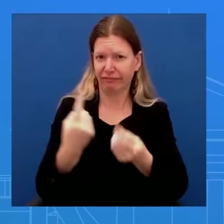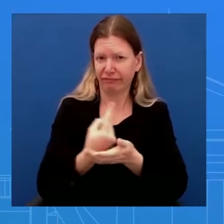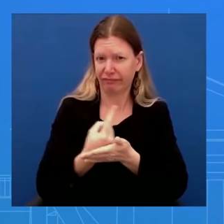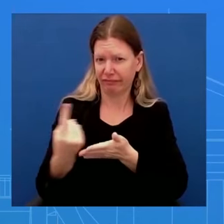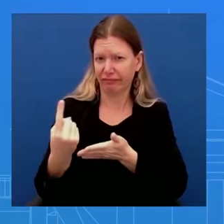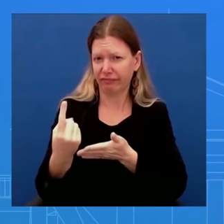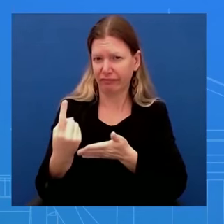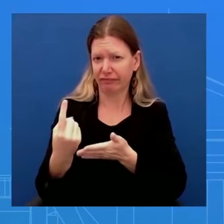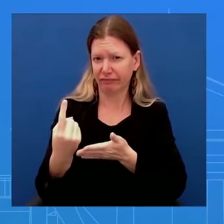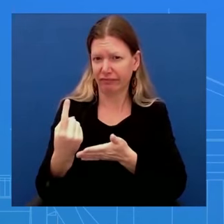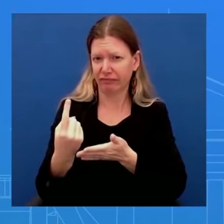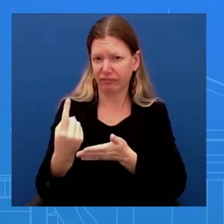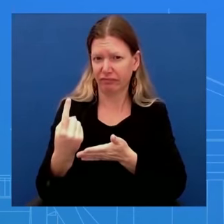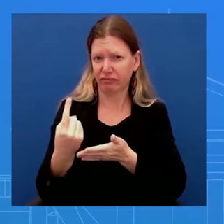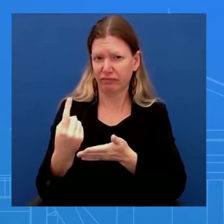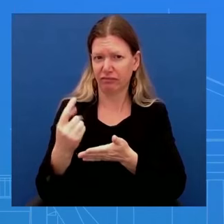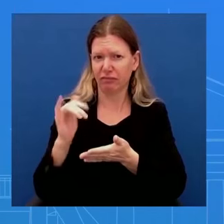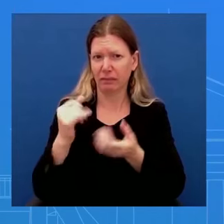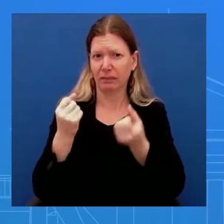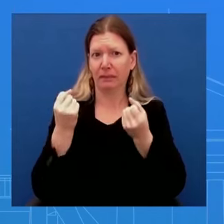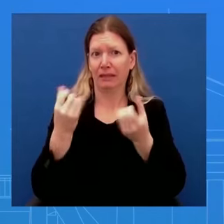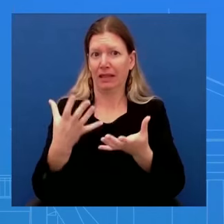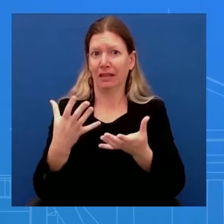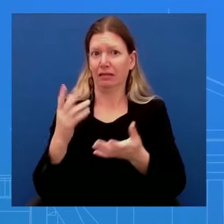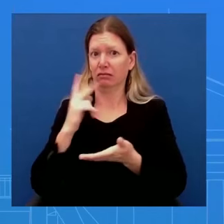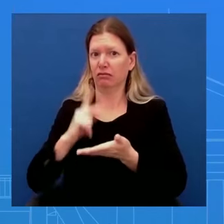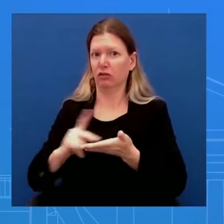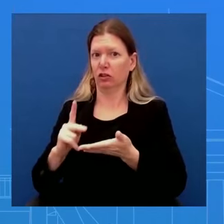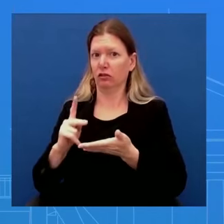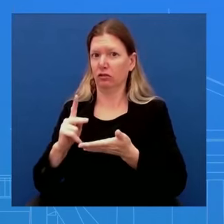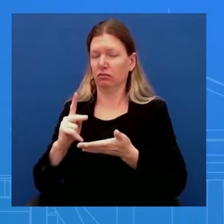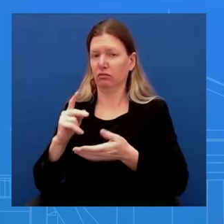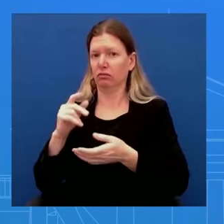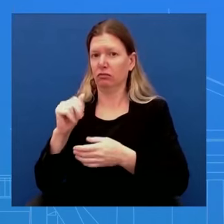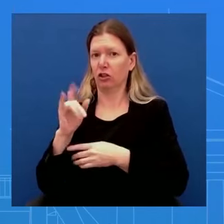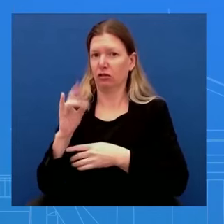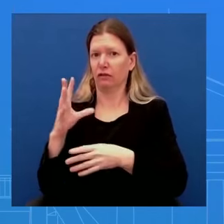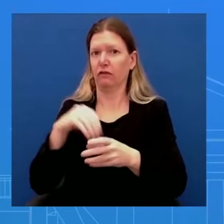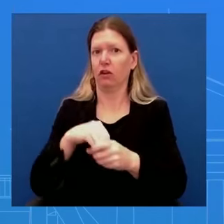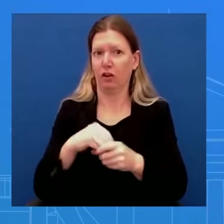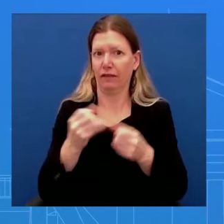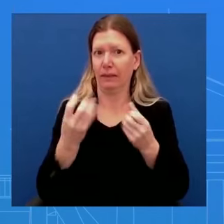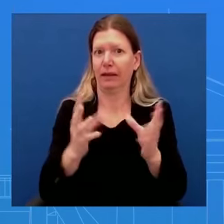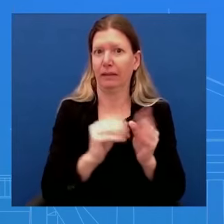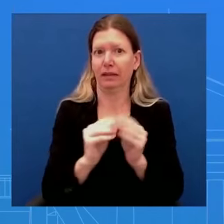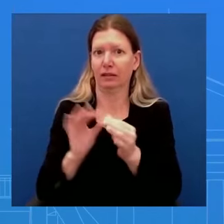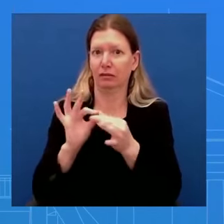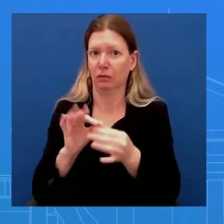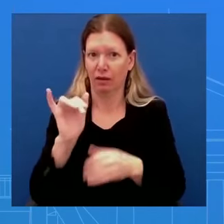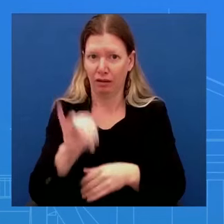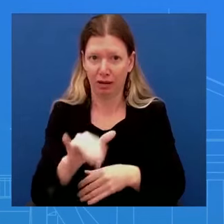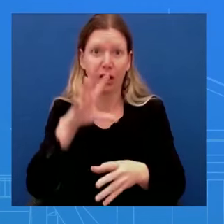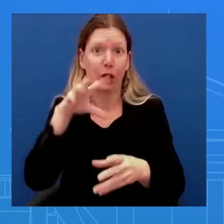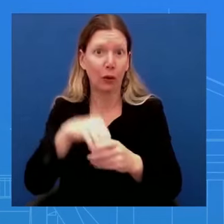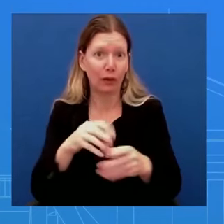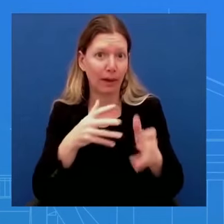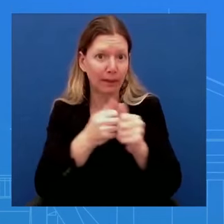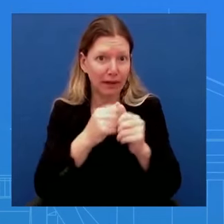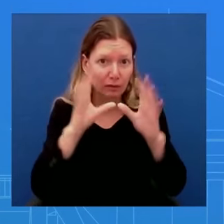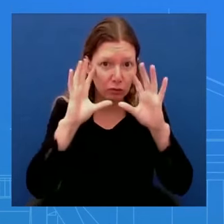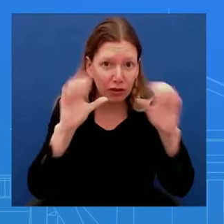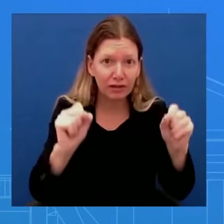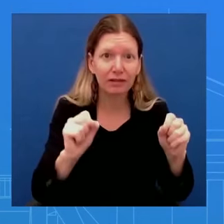key member of briefing the president and right in the middle of determining the options that the commander-in-chief ultimately decided to do. We were able